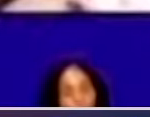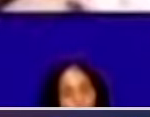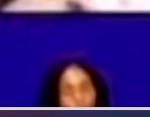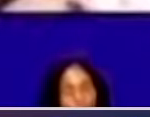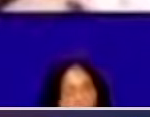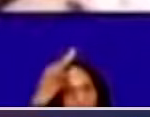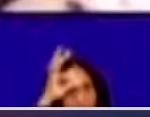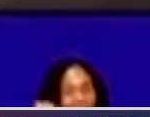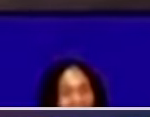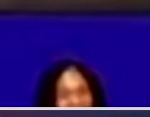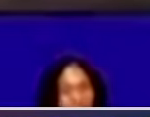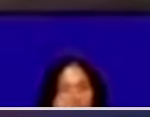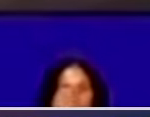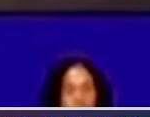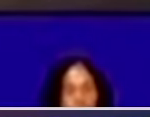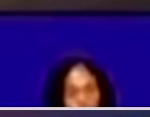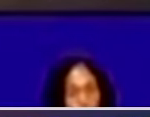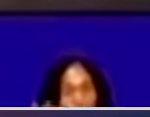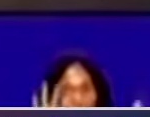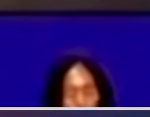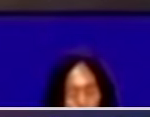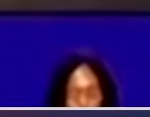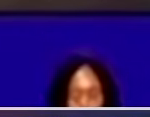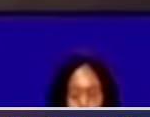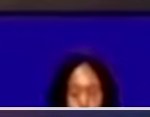trapped in quicksand.